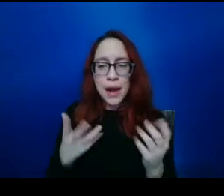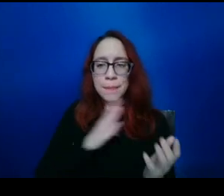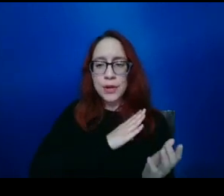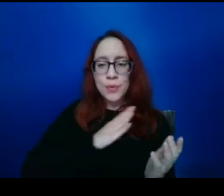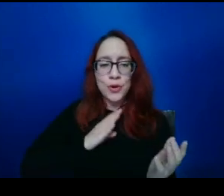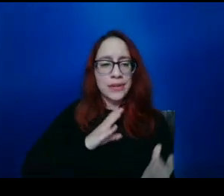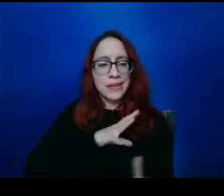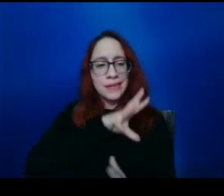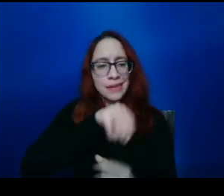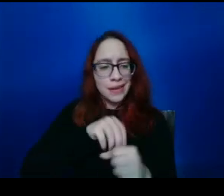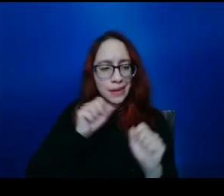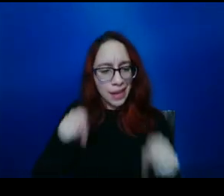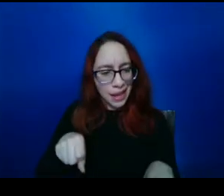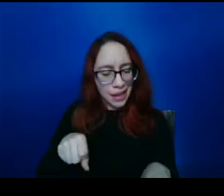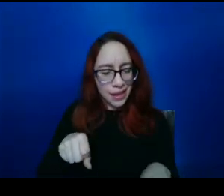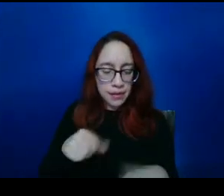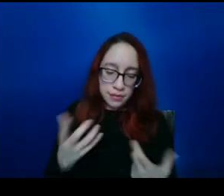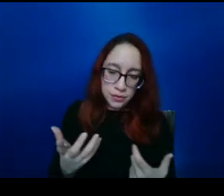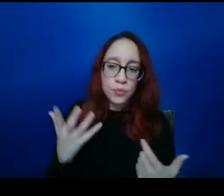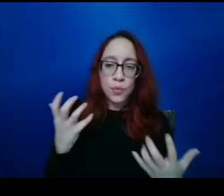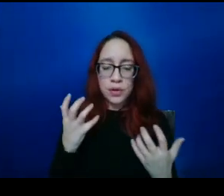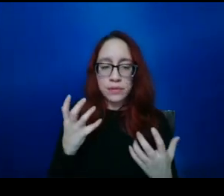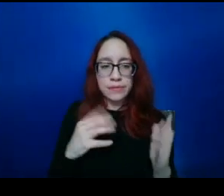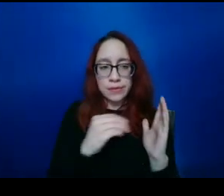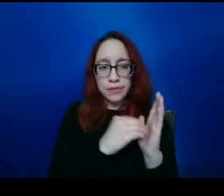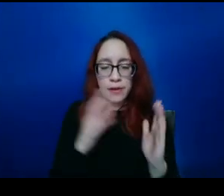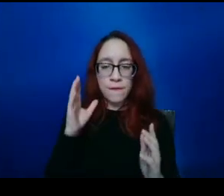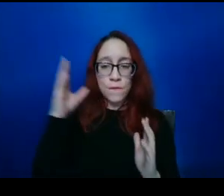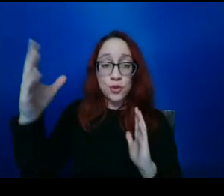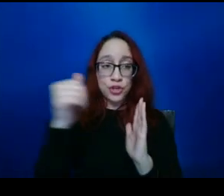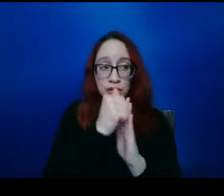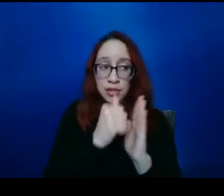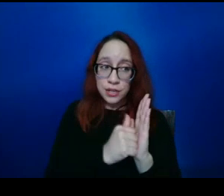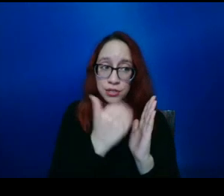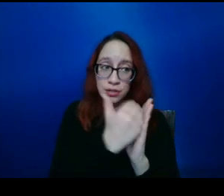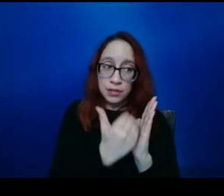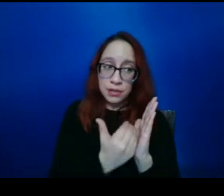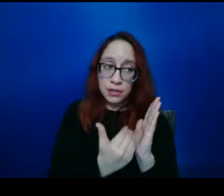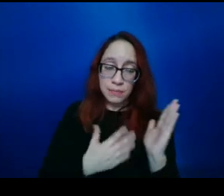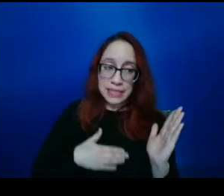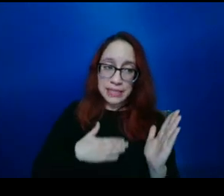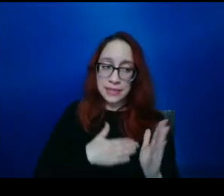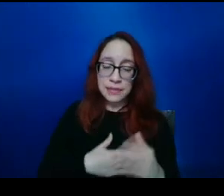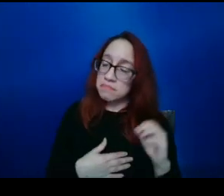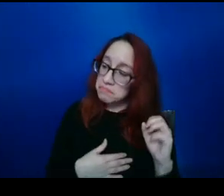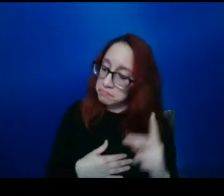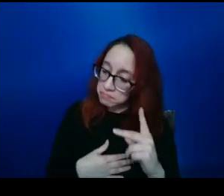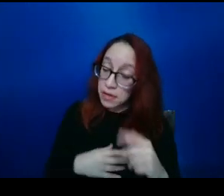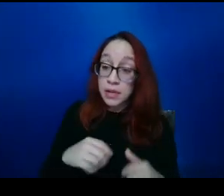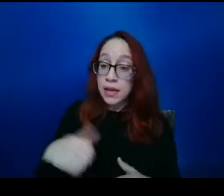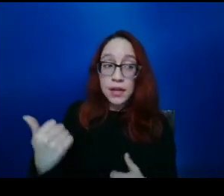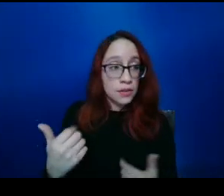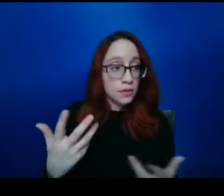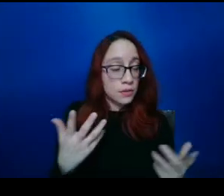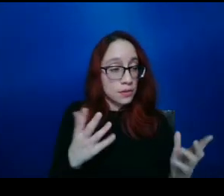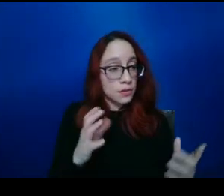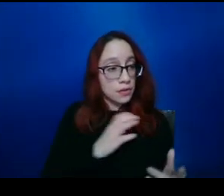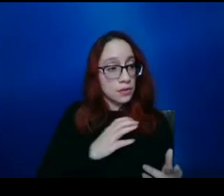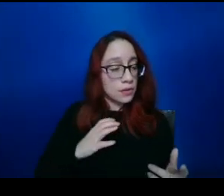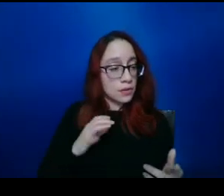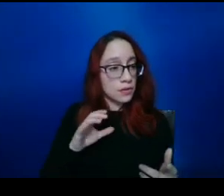serve on and things like that. So I'd like to put that on future agenda items, please. All right. Anything else? Let's go, Commissioner